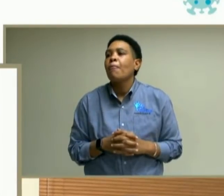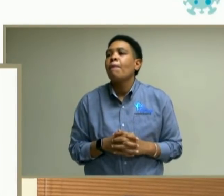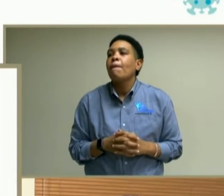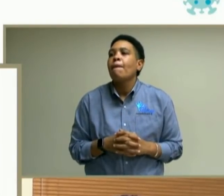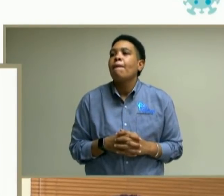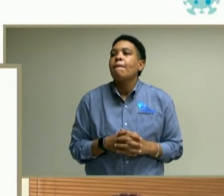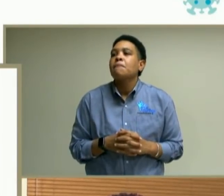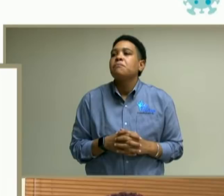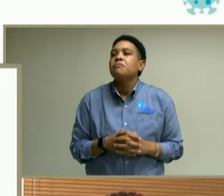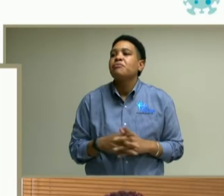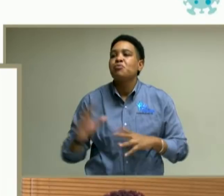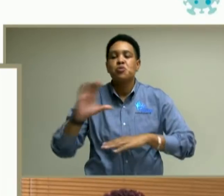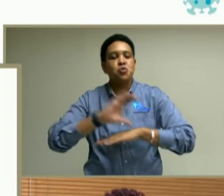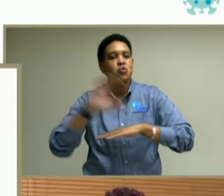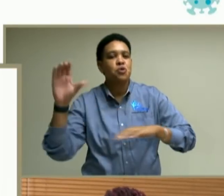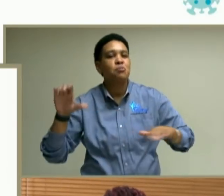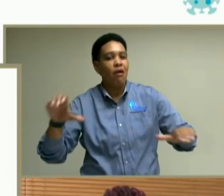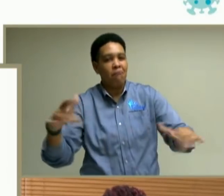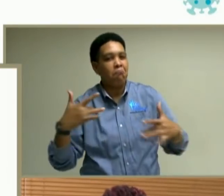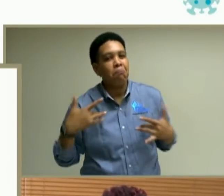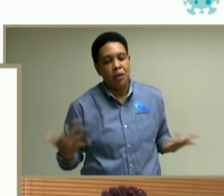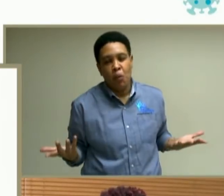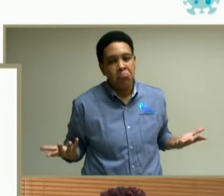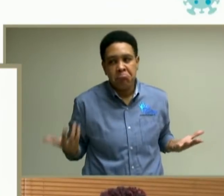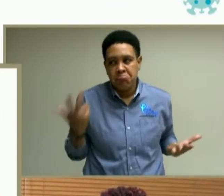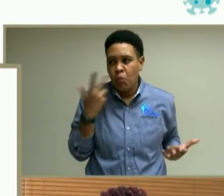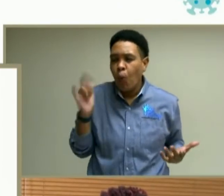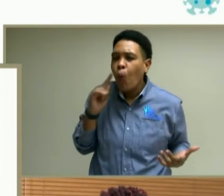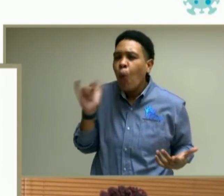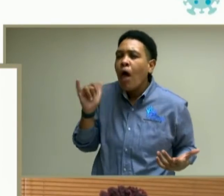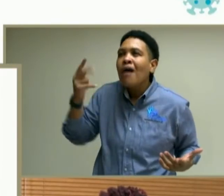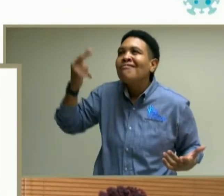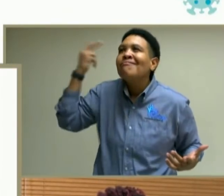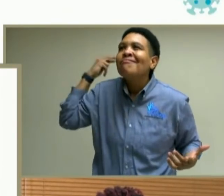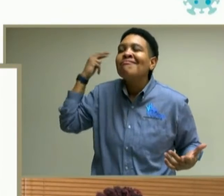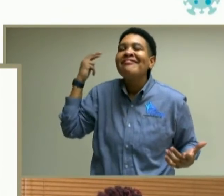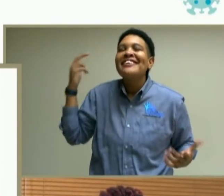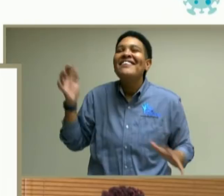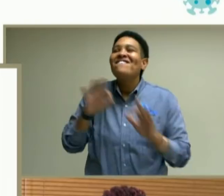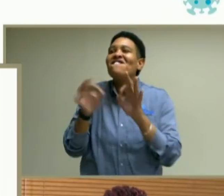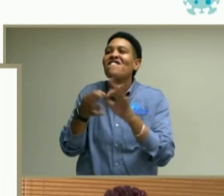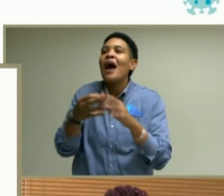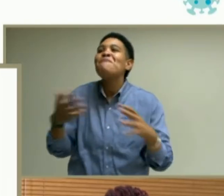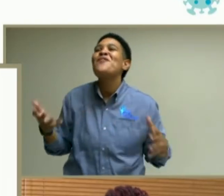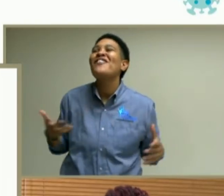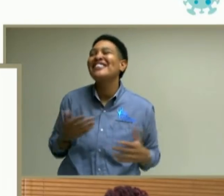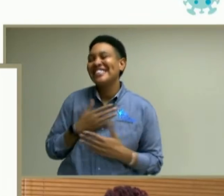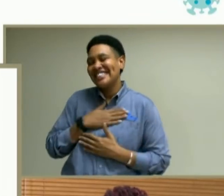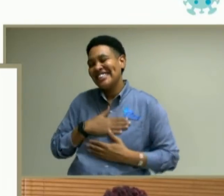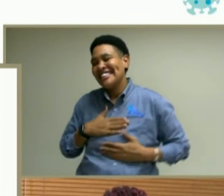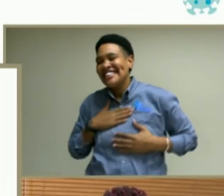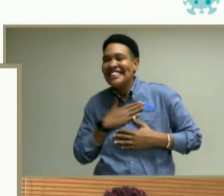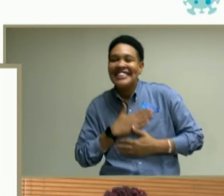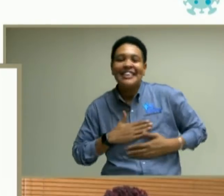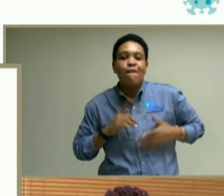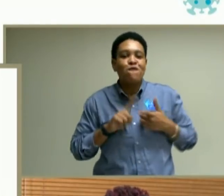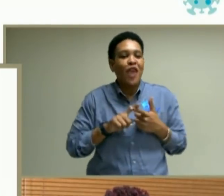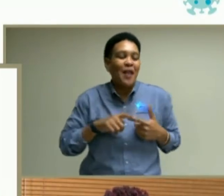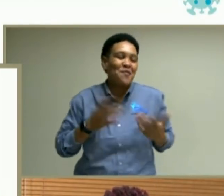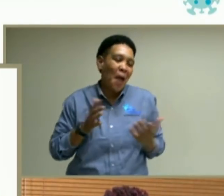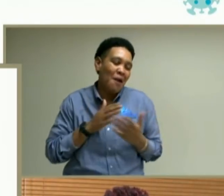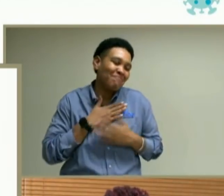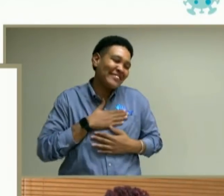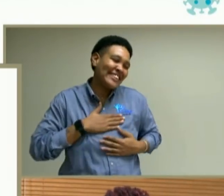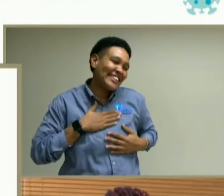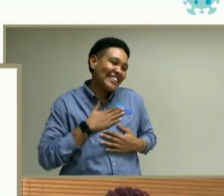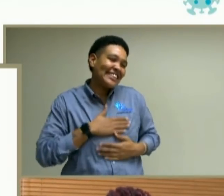So Christmas activity typically, we know we have the family and friends gathering to have fun,